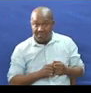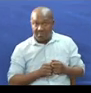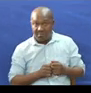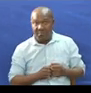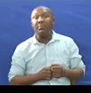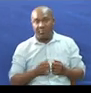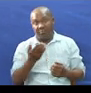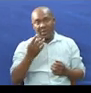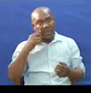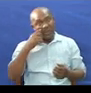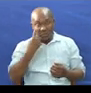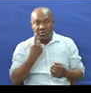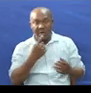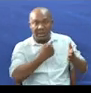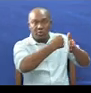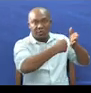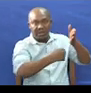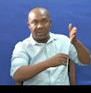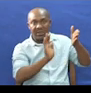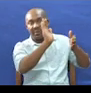Yeah, try to mention them.